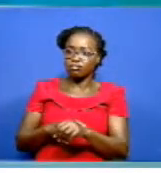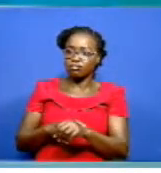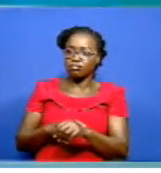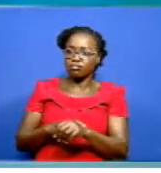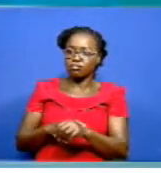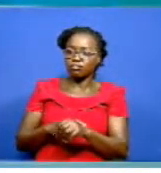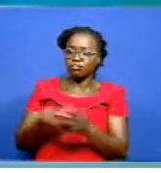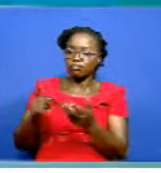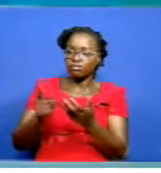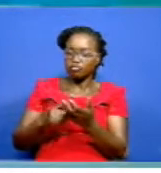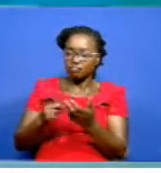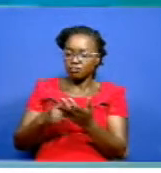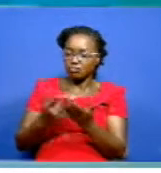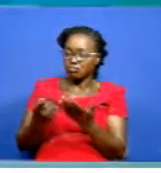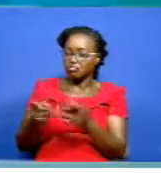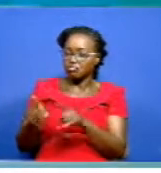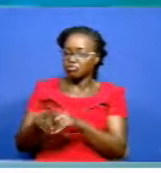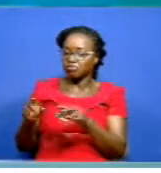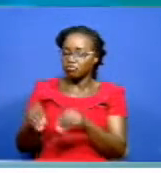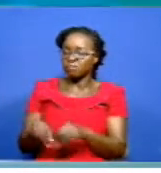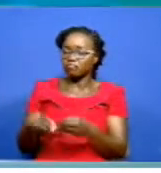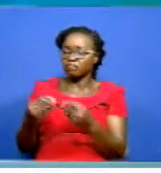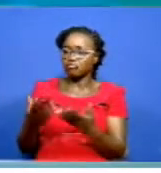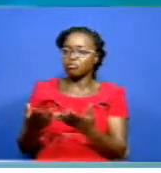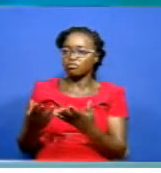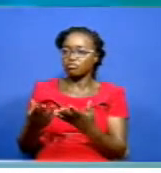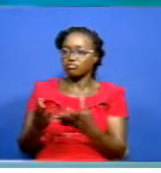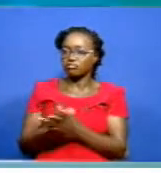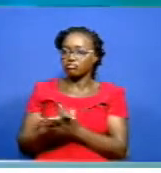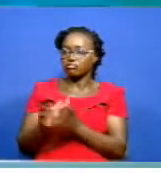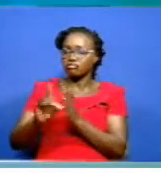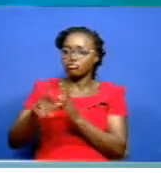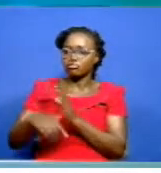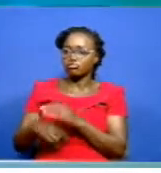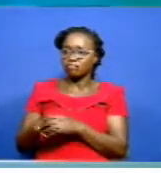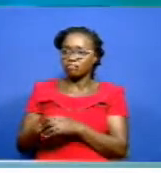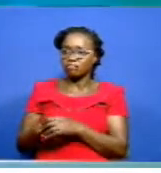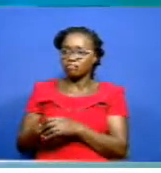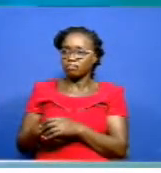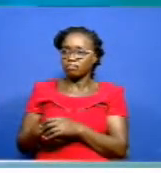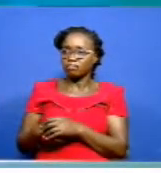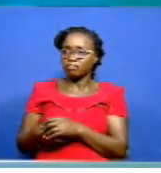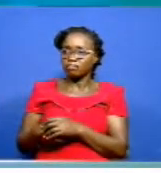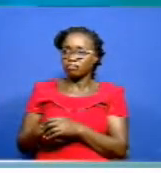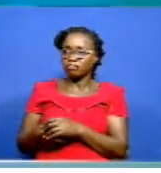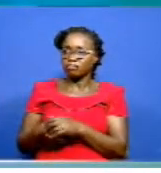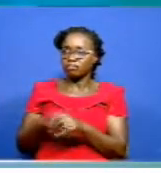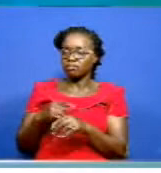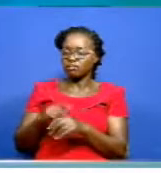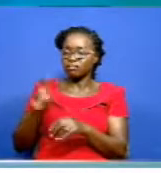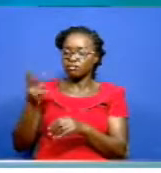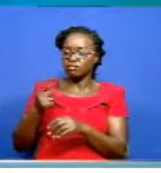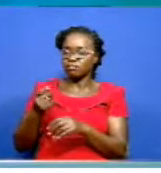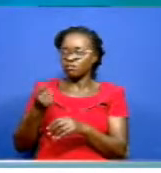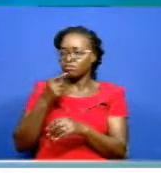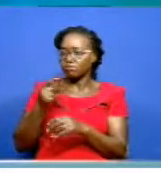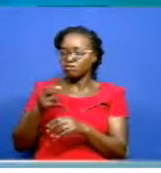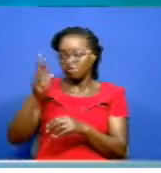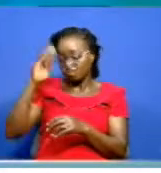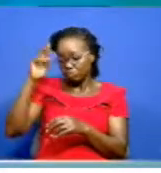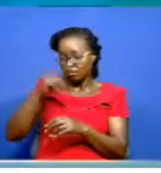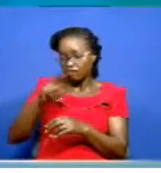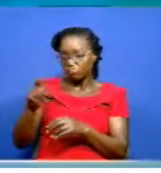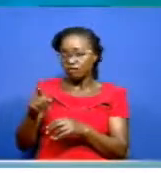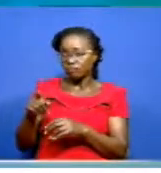batch number. And then later on, while you're about to get the second dose, and it will remind you that